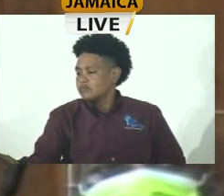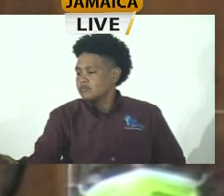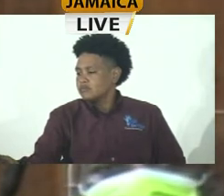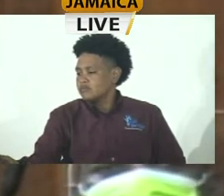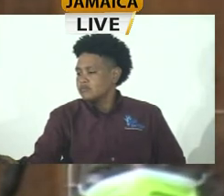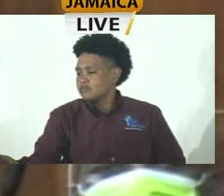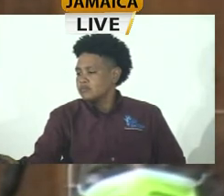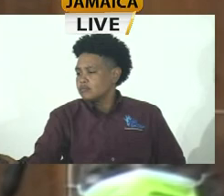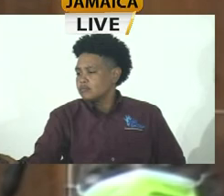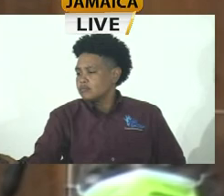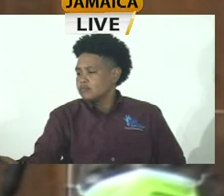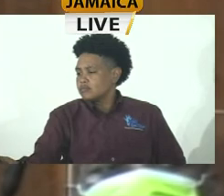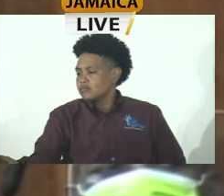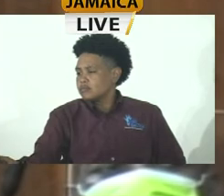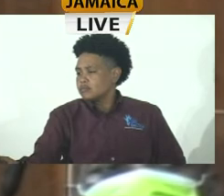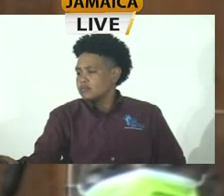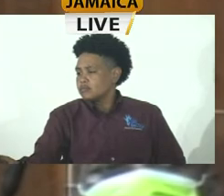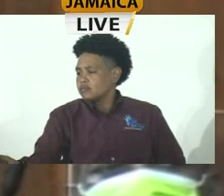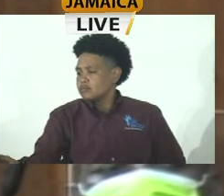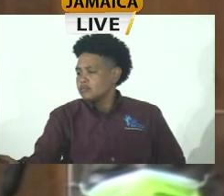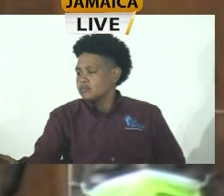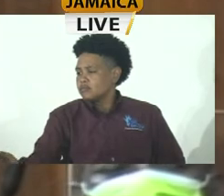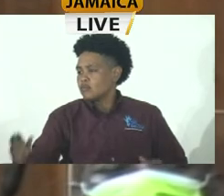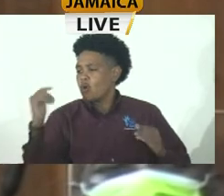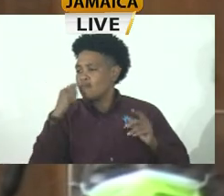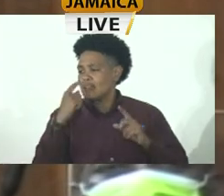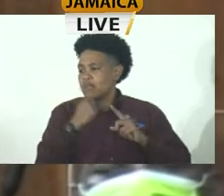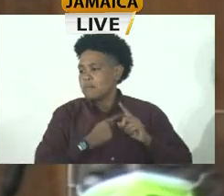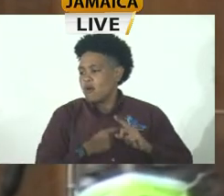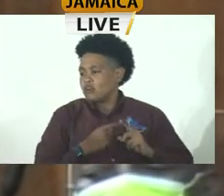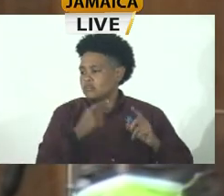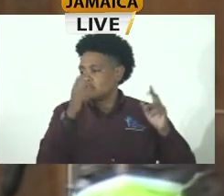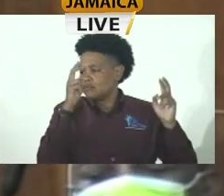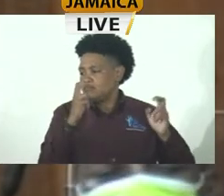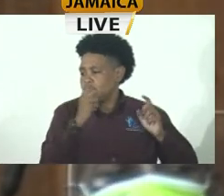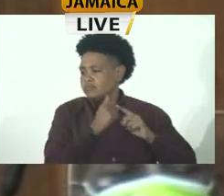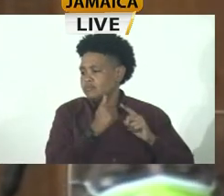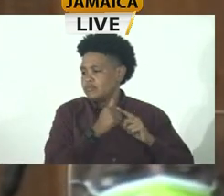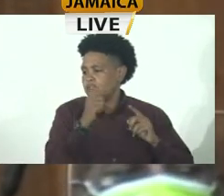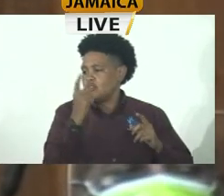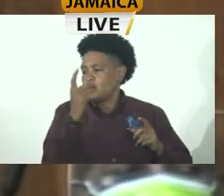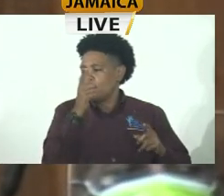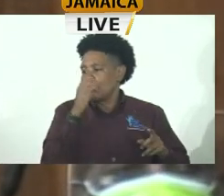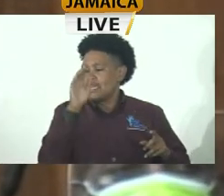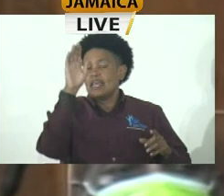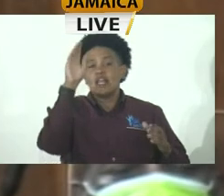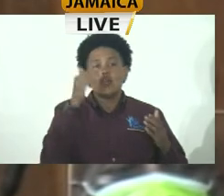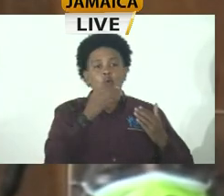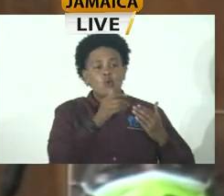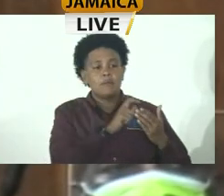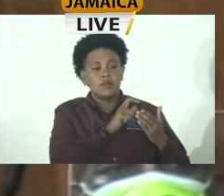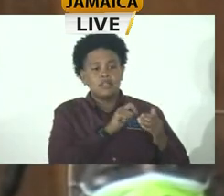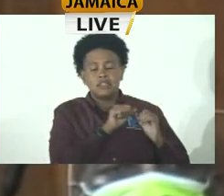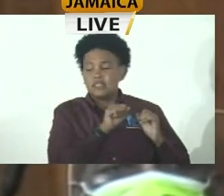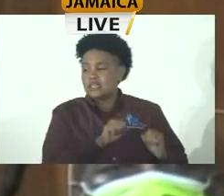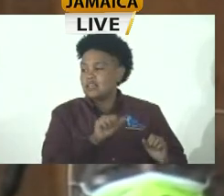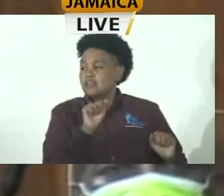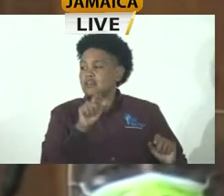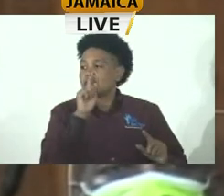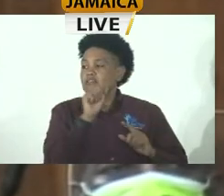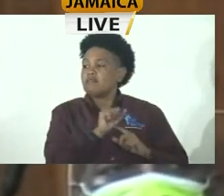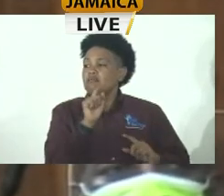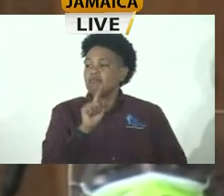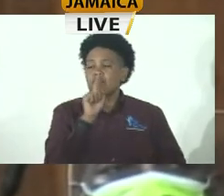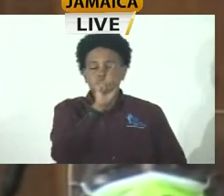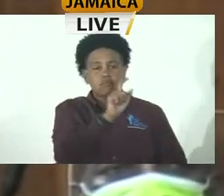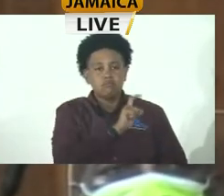cases can be dealt with where a witness in the hills close the police station can actually go to